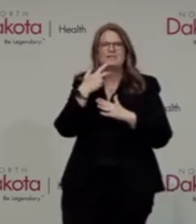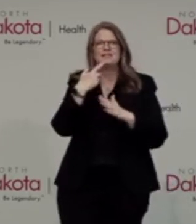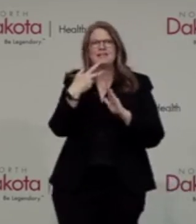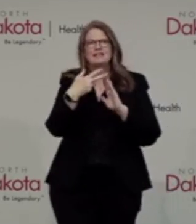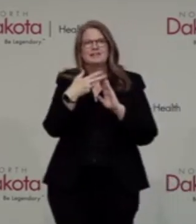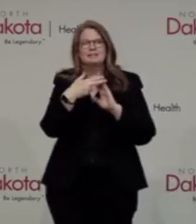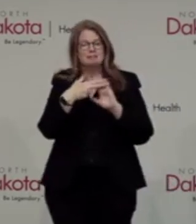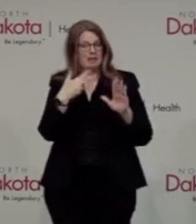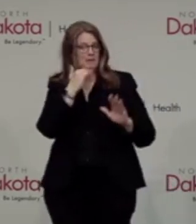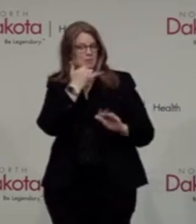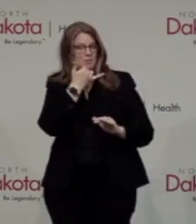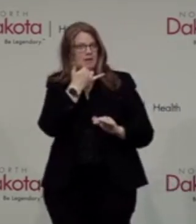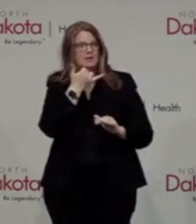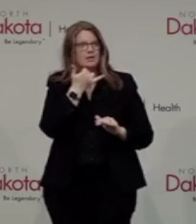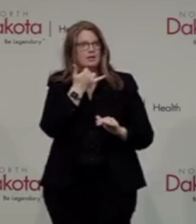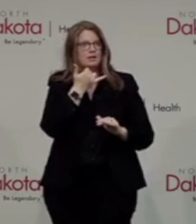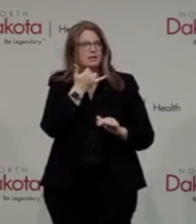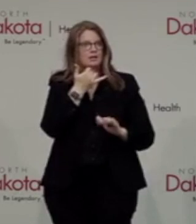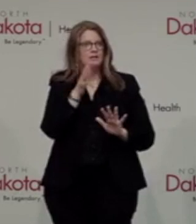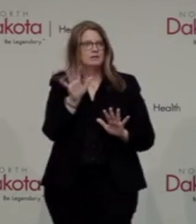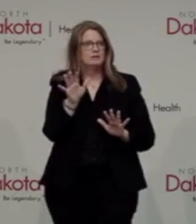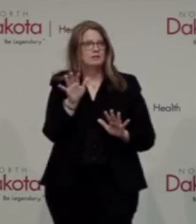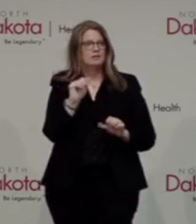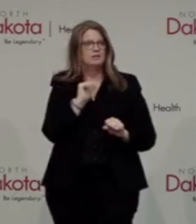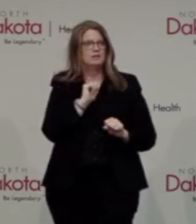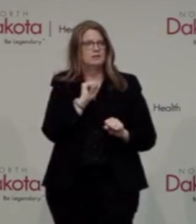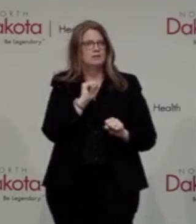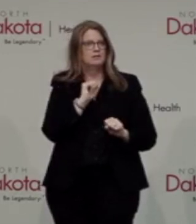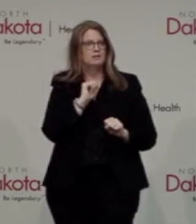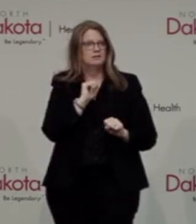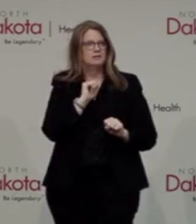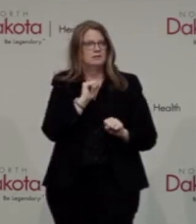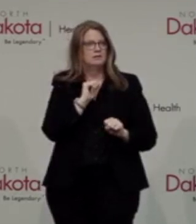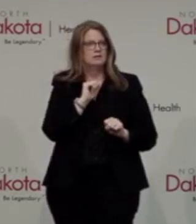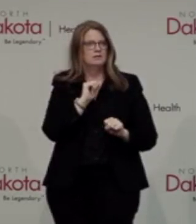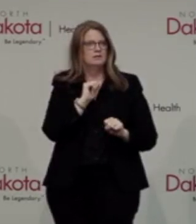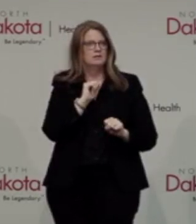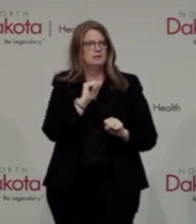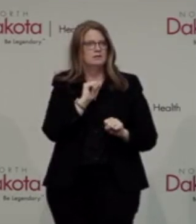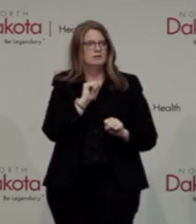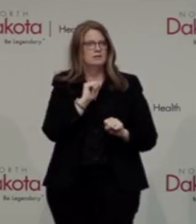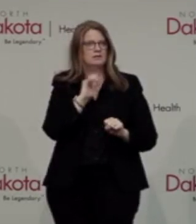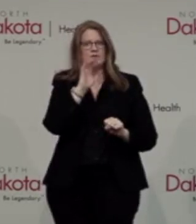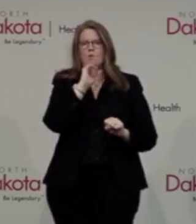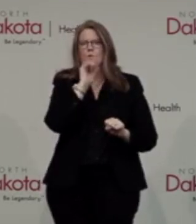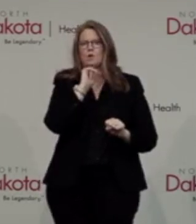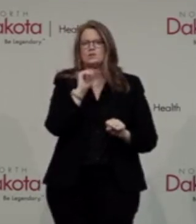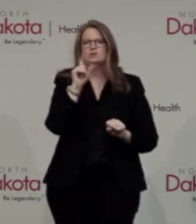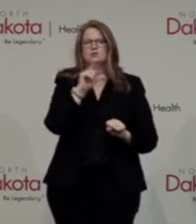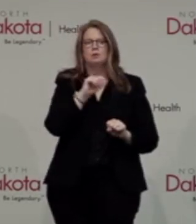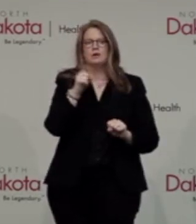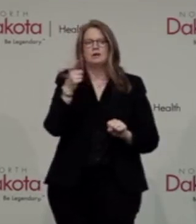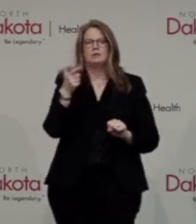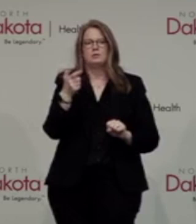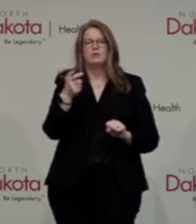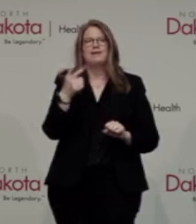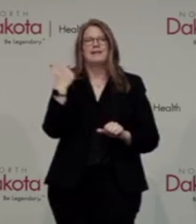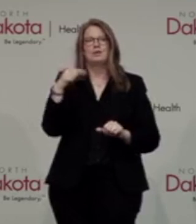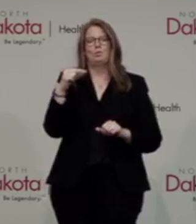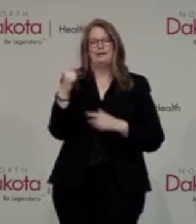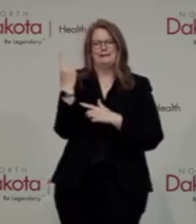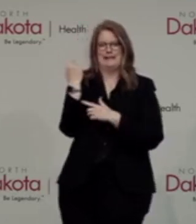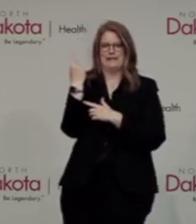I apologize about that. The orange line is the 2021 and the green is last year's